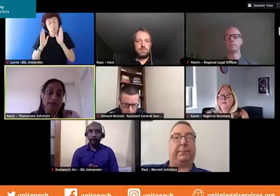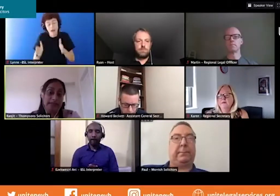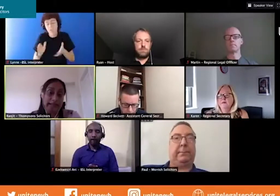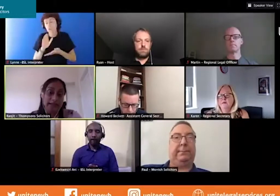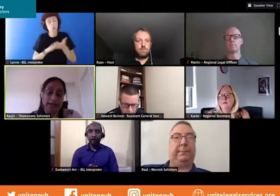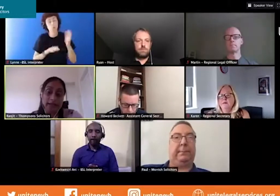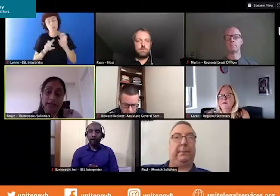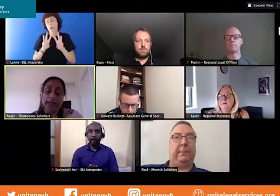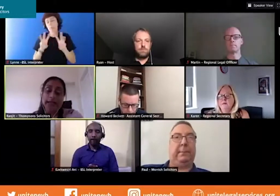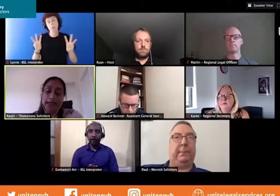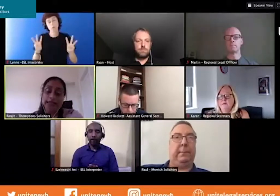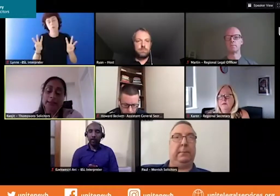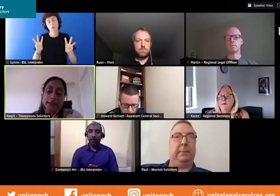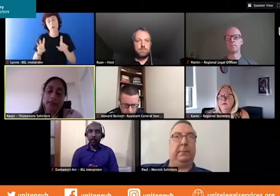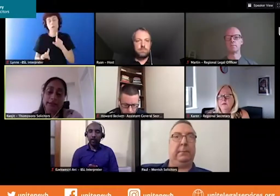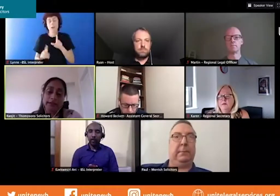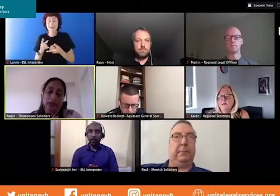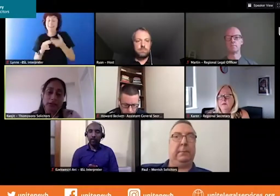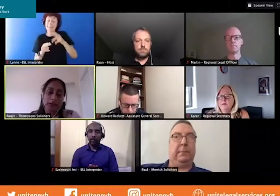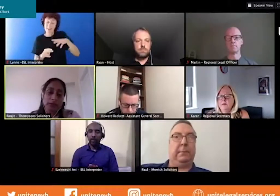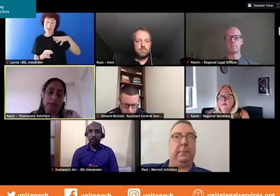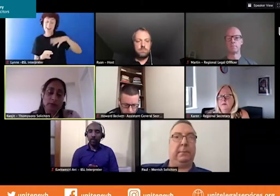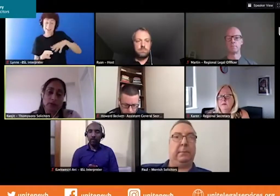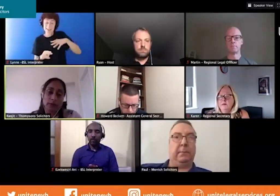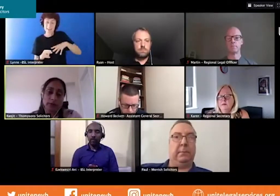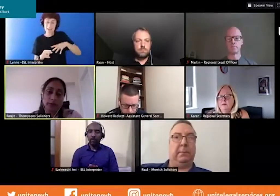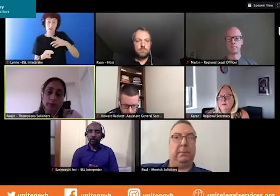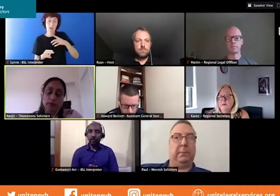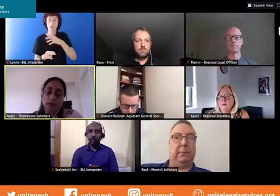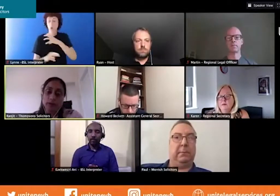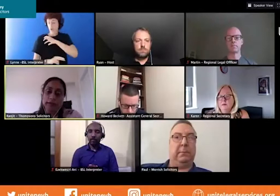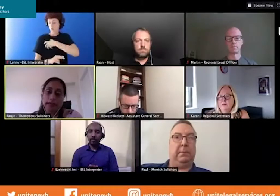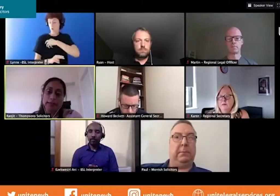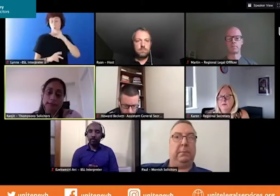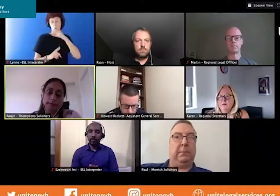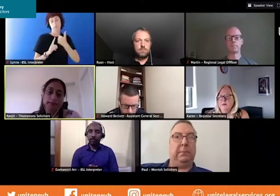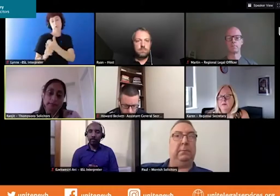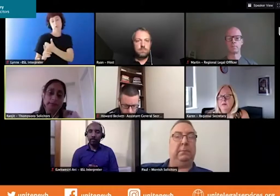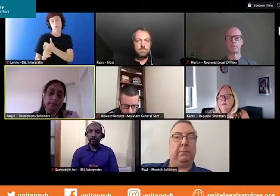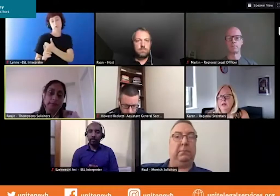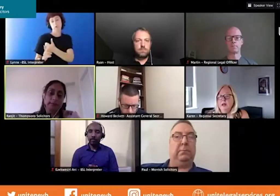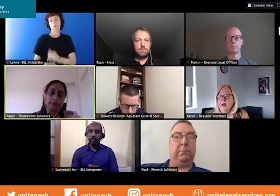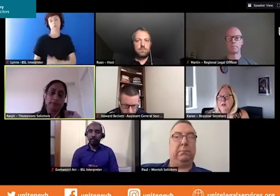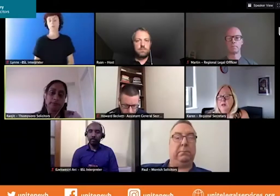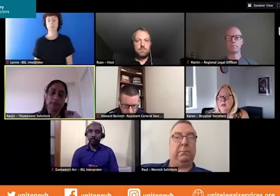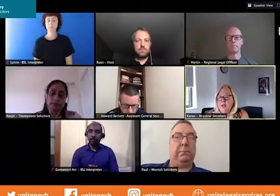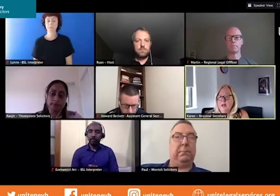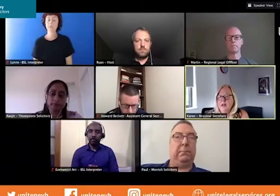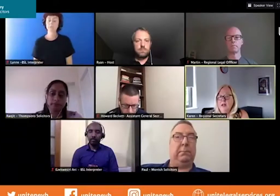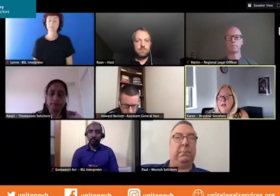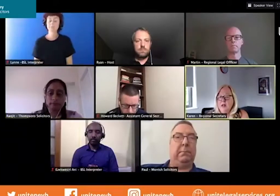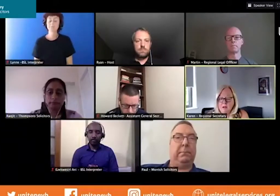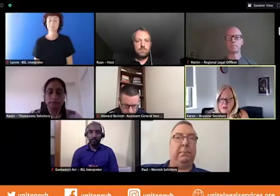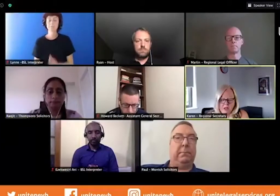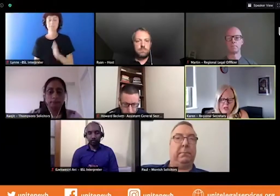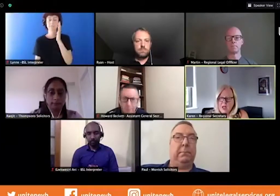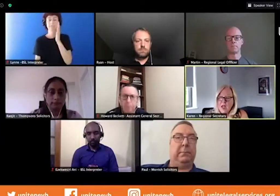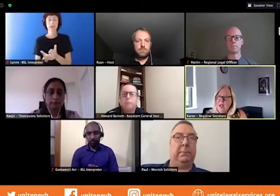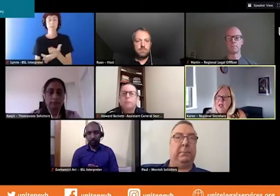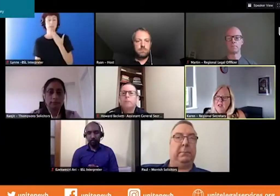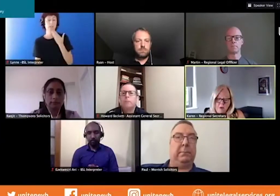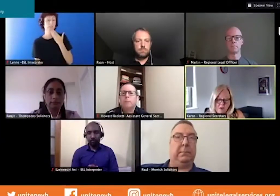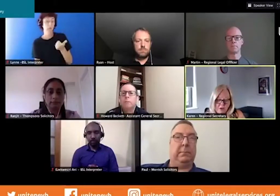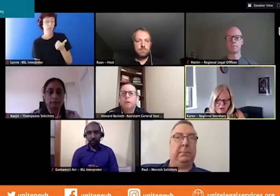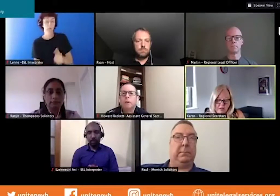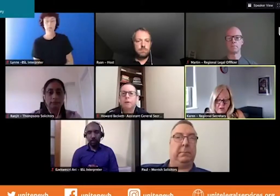if it's necessary, at least the members will have the union support to be able to pursue those claims. Absolutely. Thank you, Ranjit.